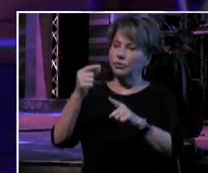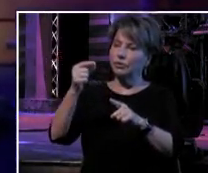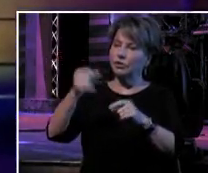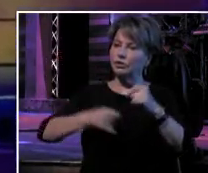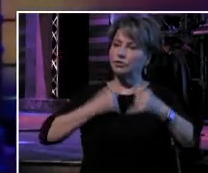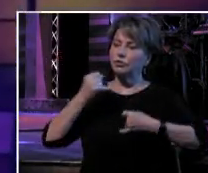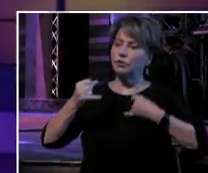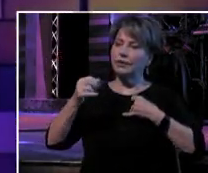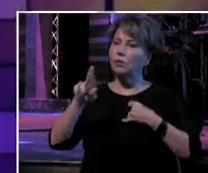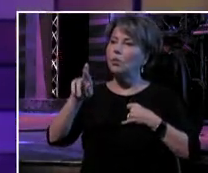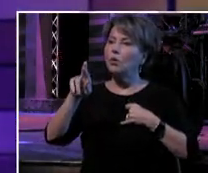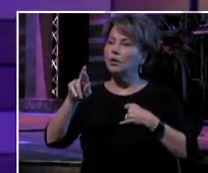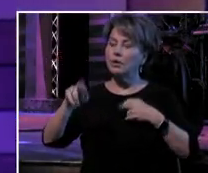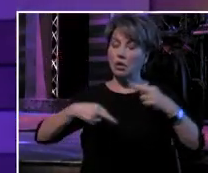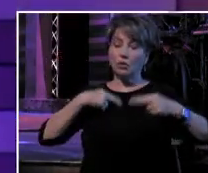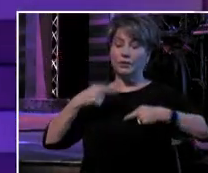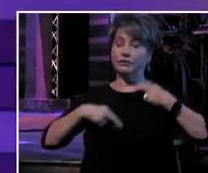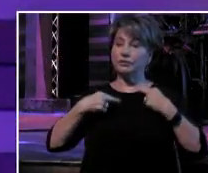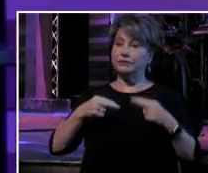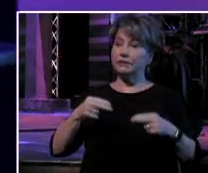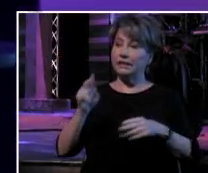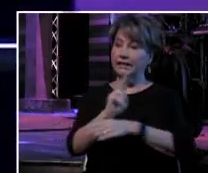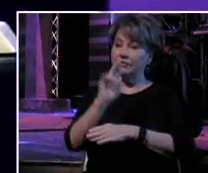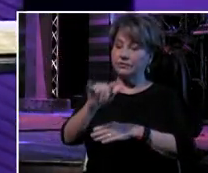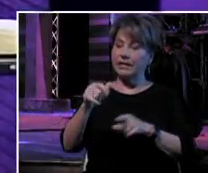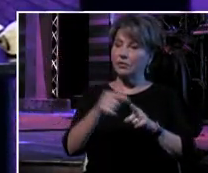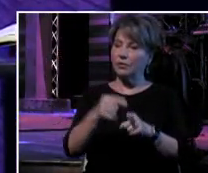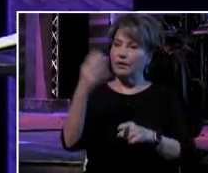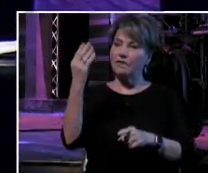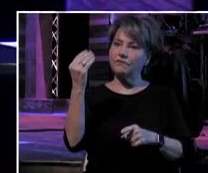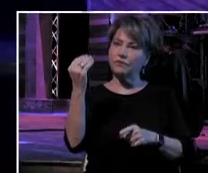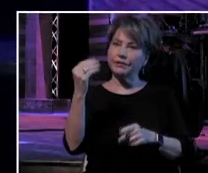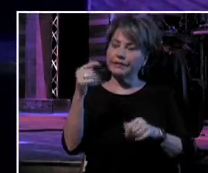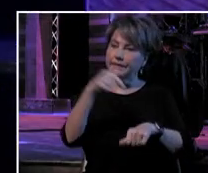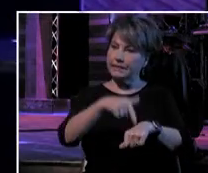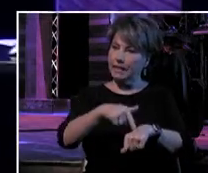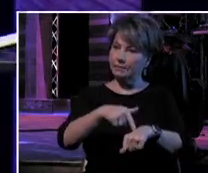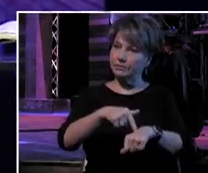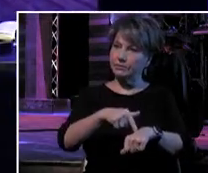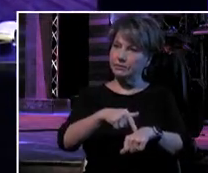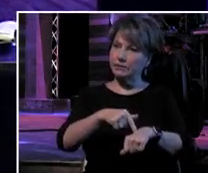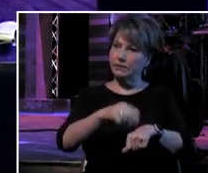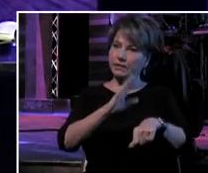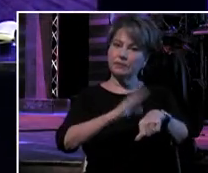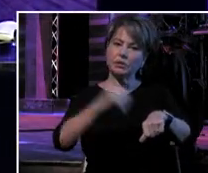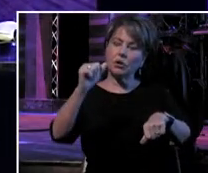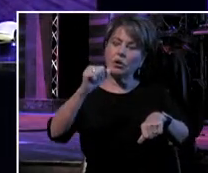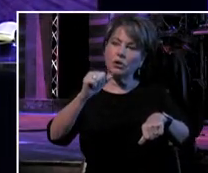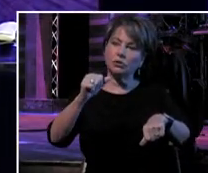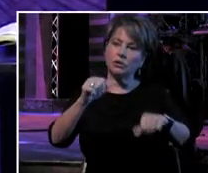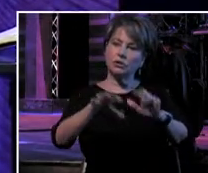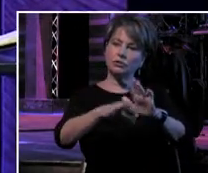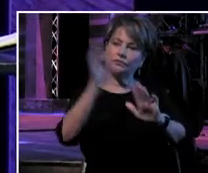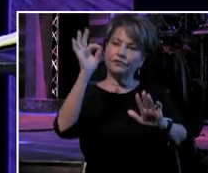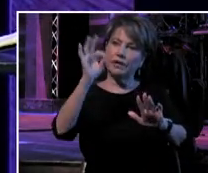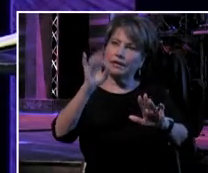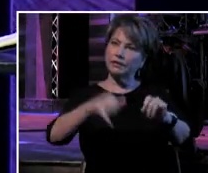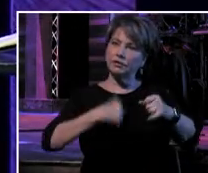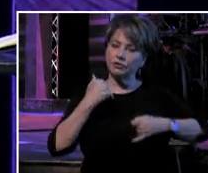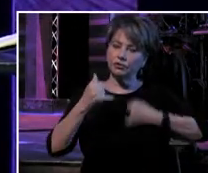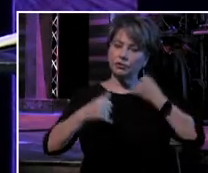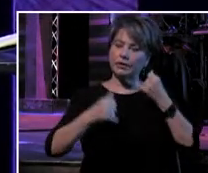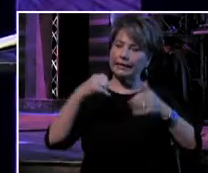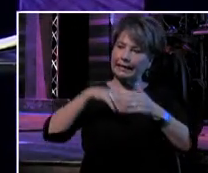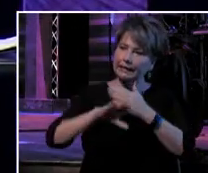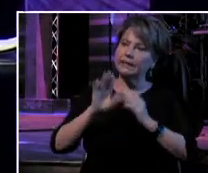rejoice 14 times. So it was a statement that he called them to find their joy in Jesus. And